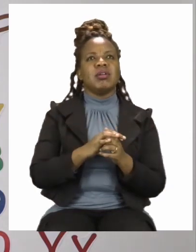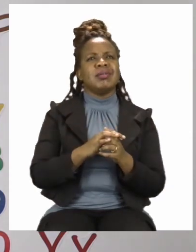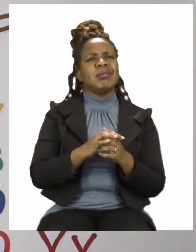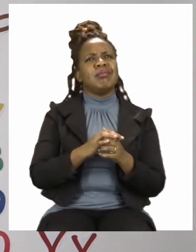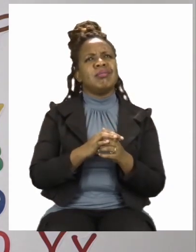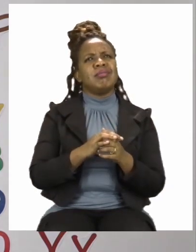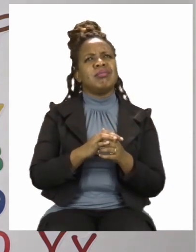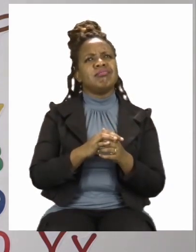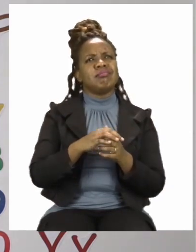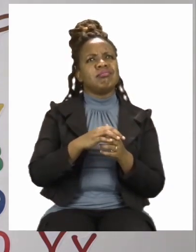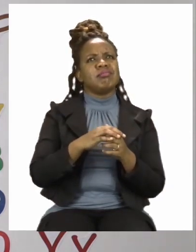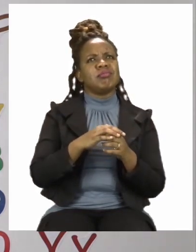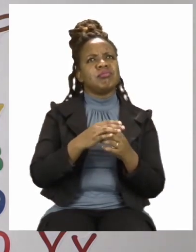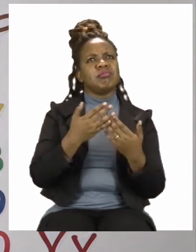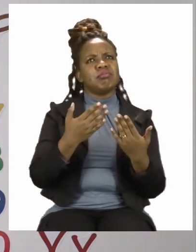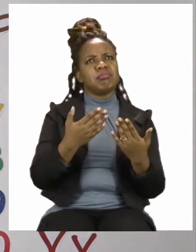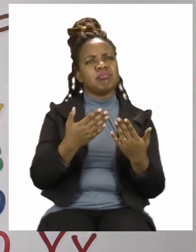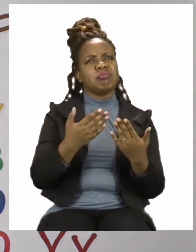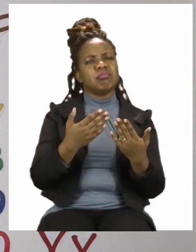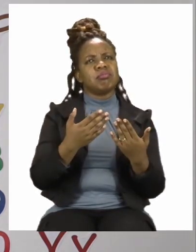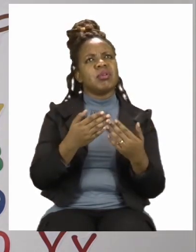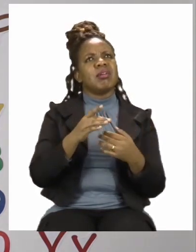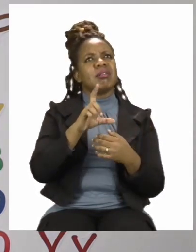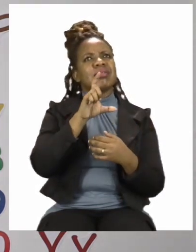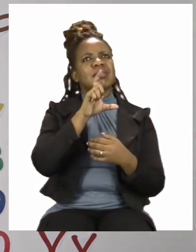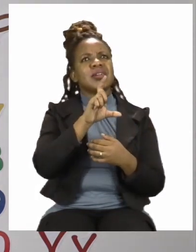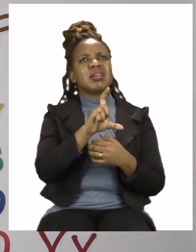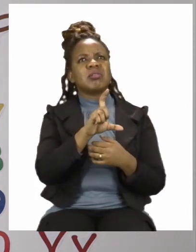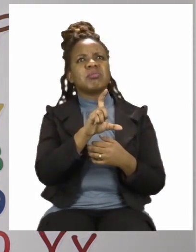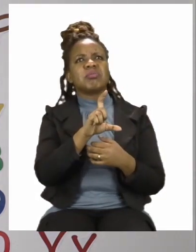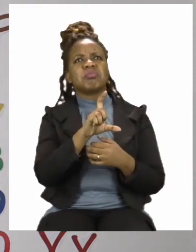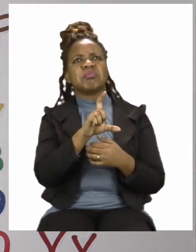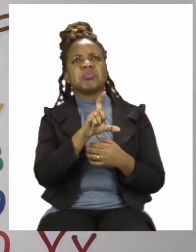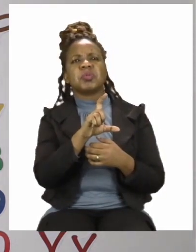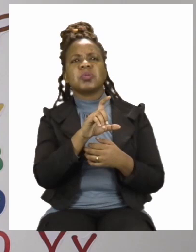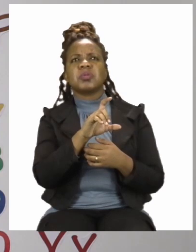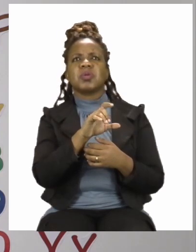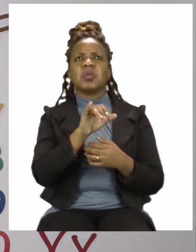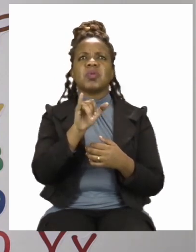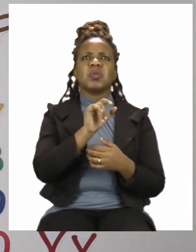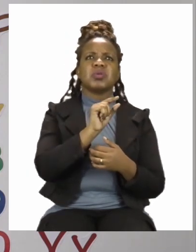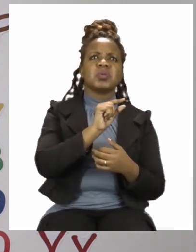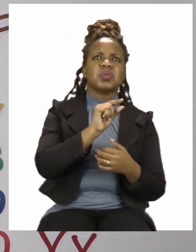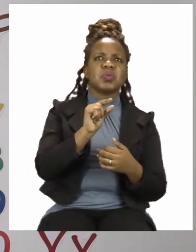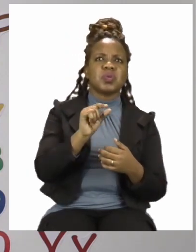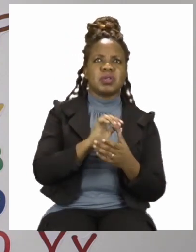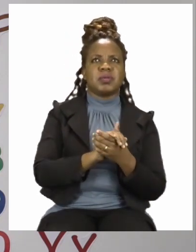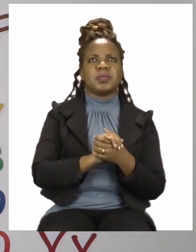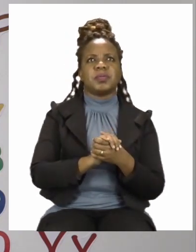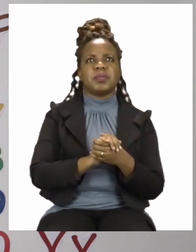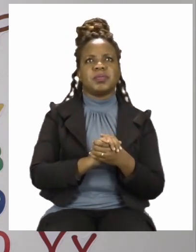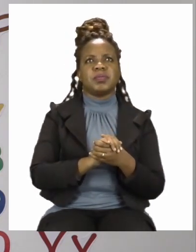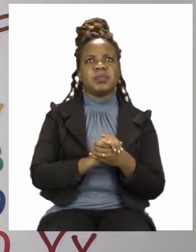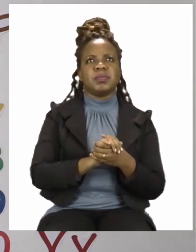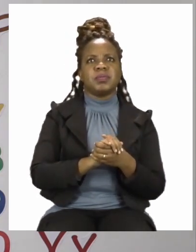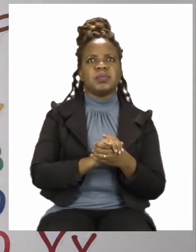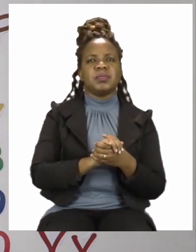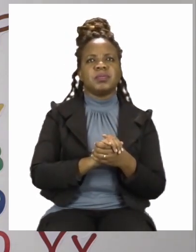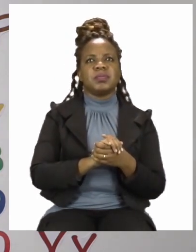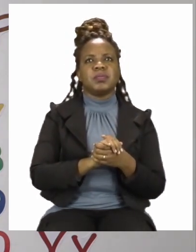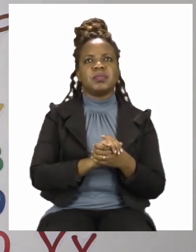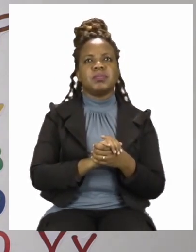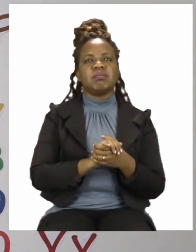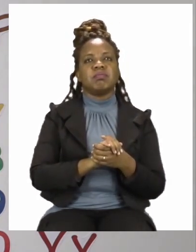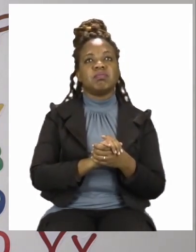put the capital letters where they need to be. So as we go along, I am going to be changing the